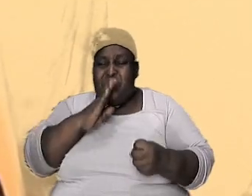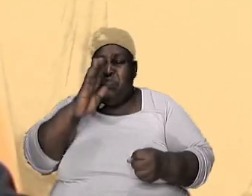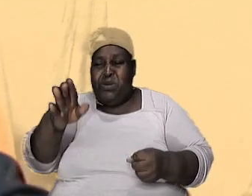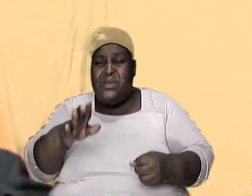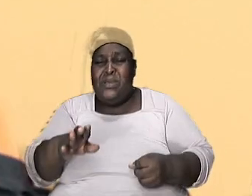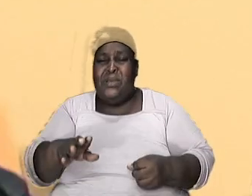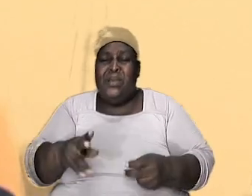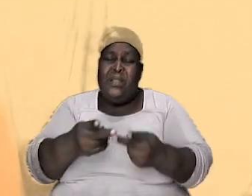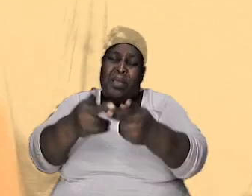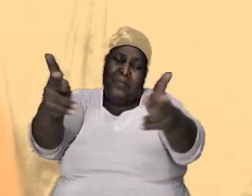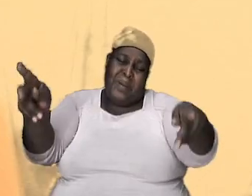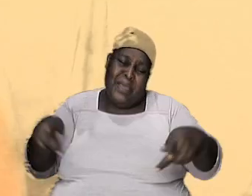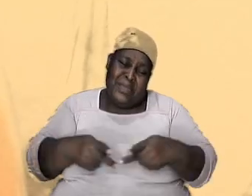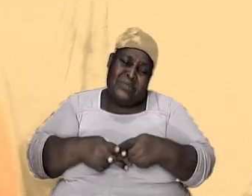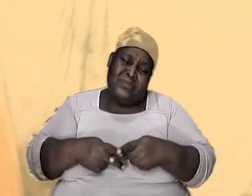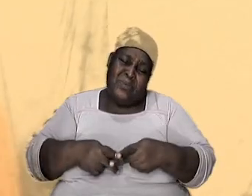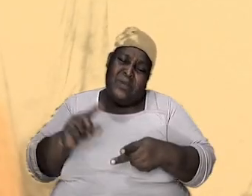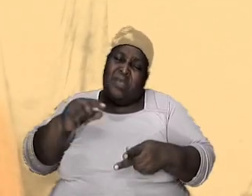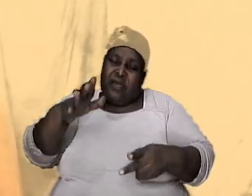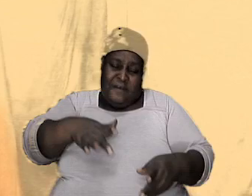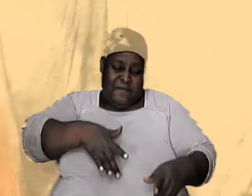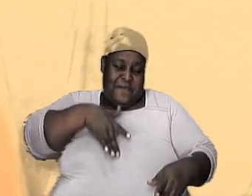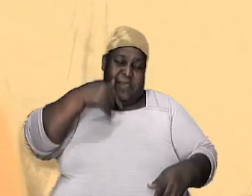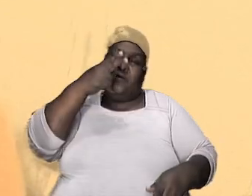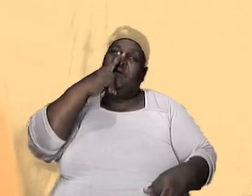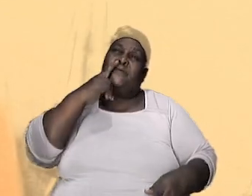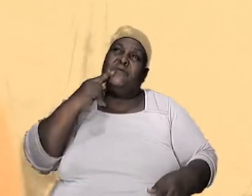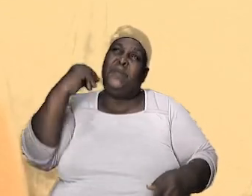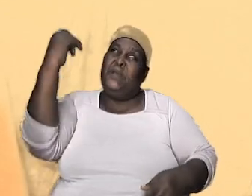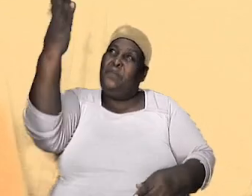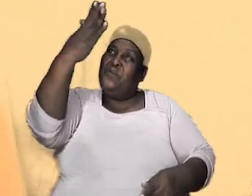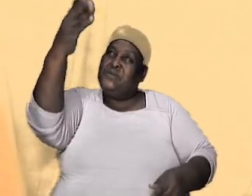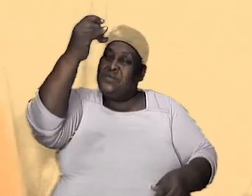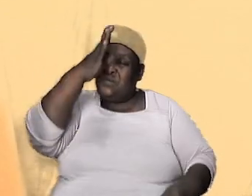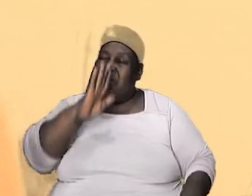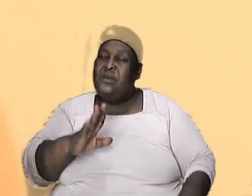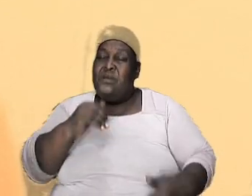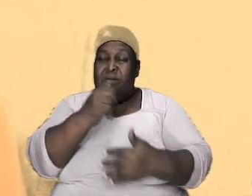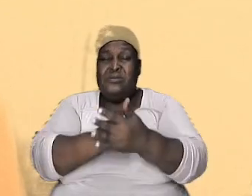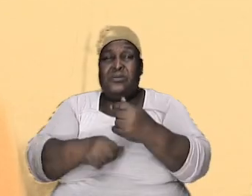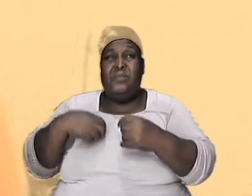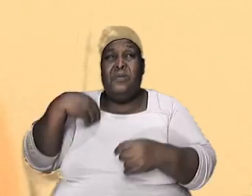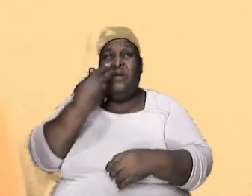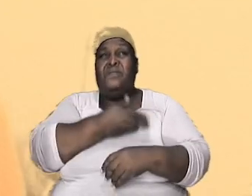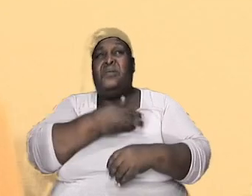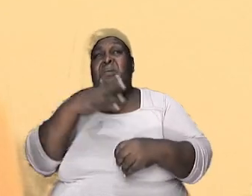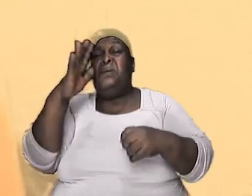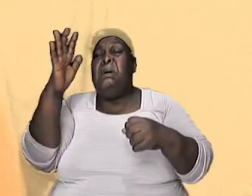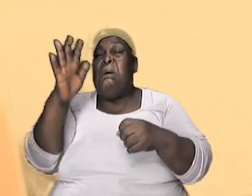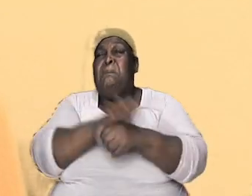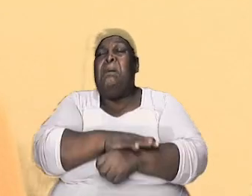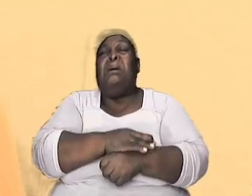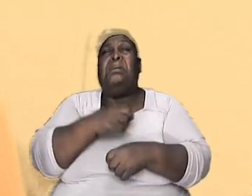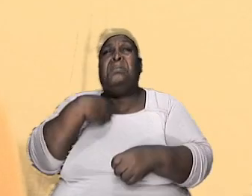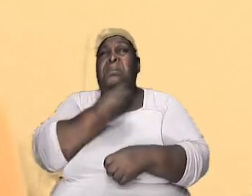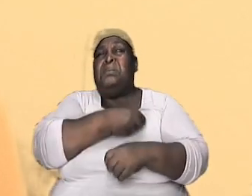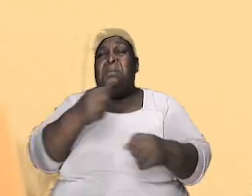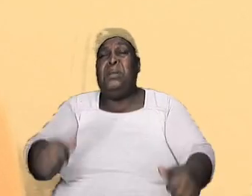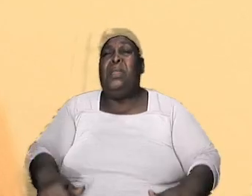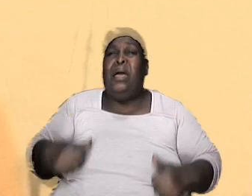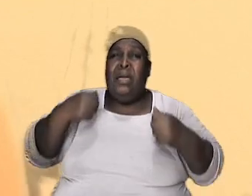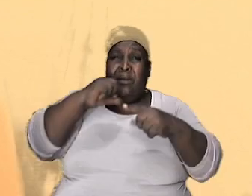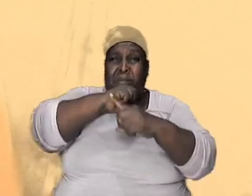where we feel the sweet presence of God. But for some of us, we have packed our lives with issues and isms